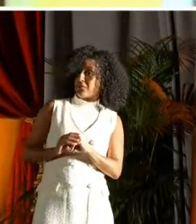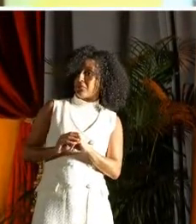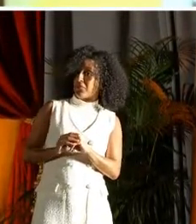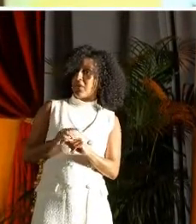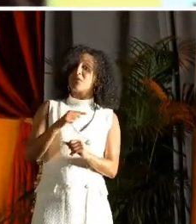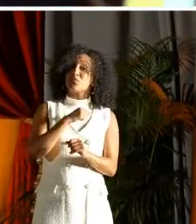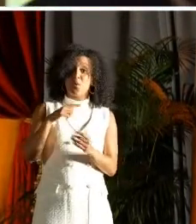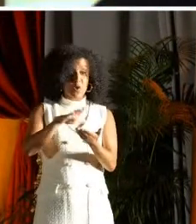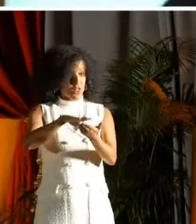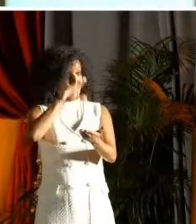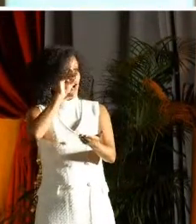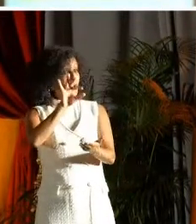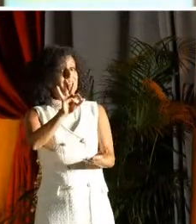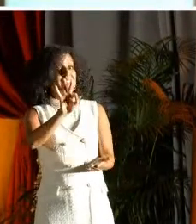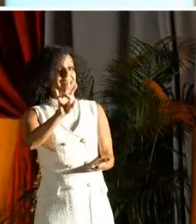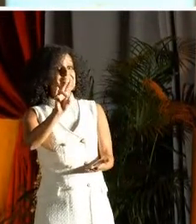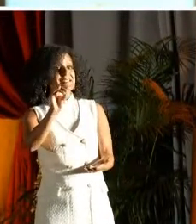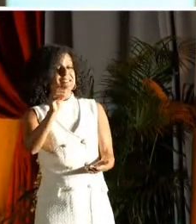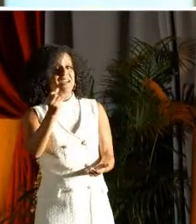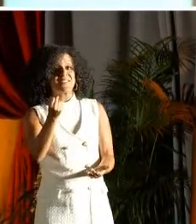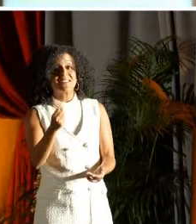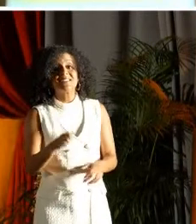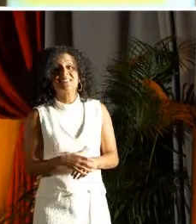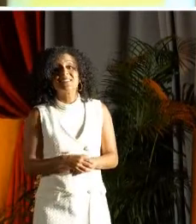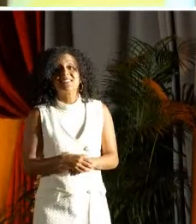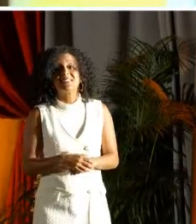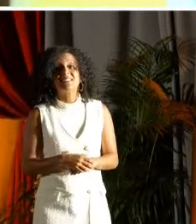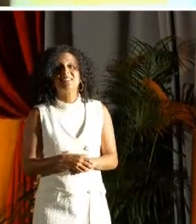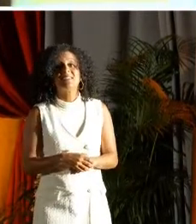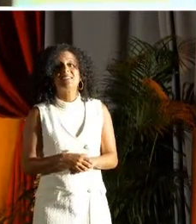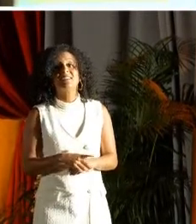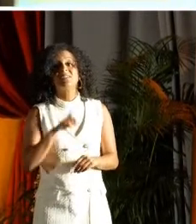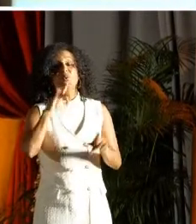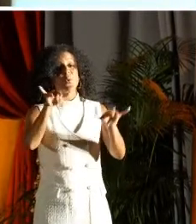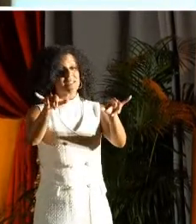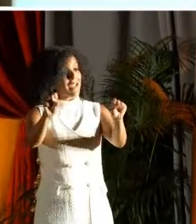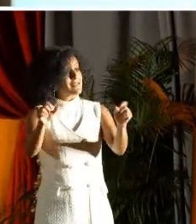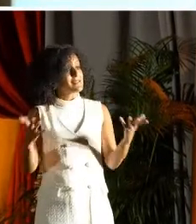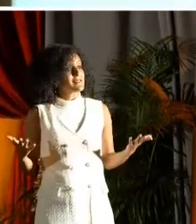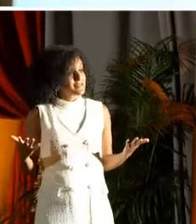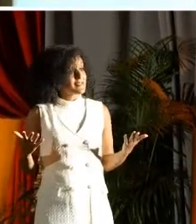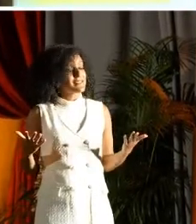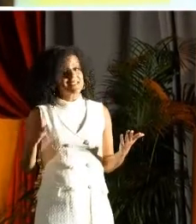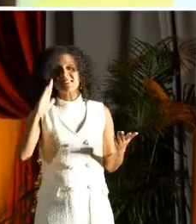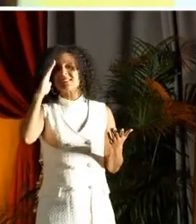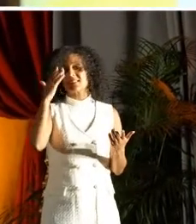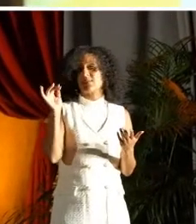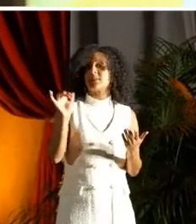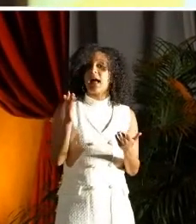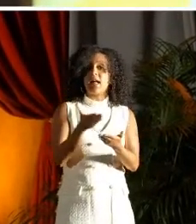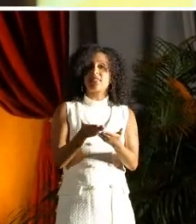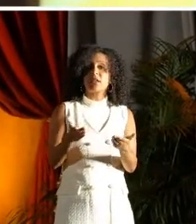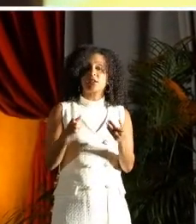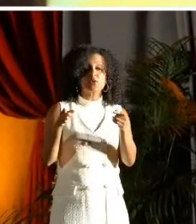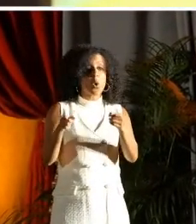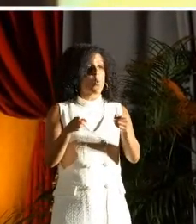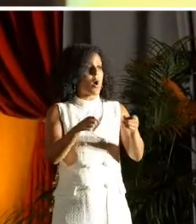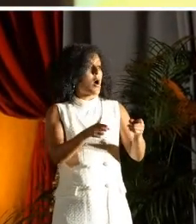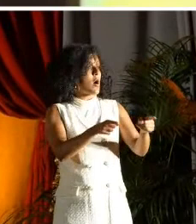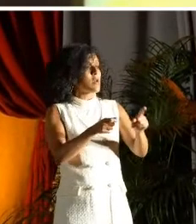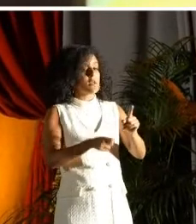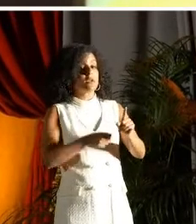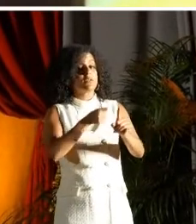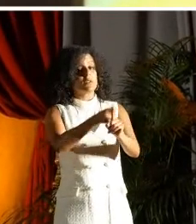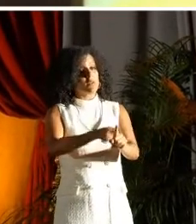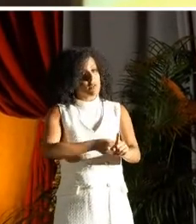That's what we learned in 1970. So yes, it seems like things go on and go